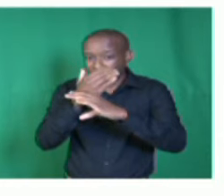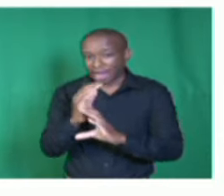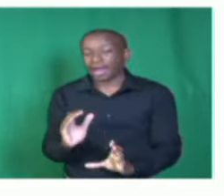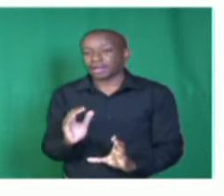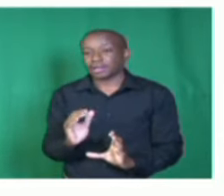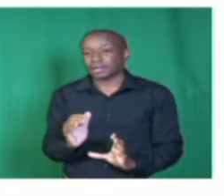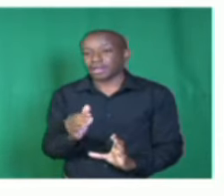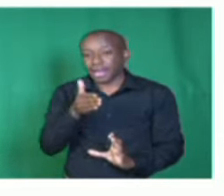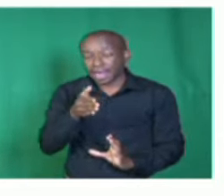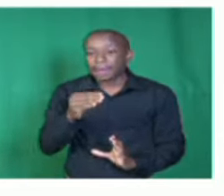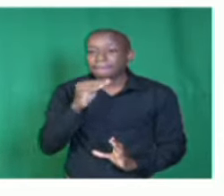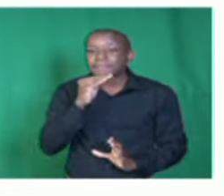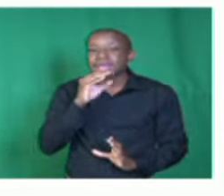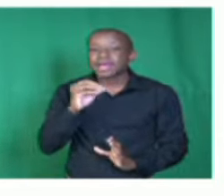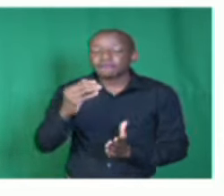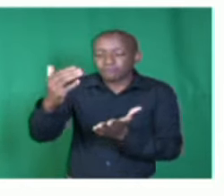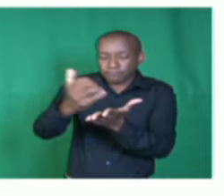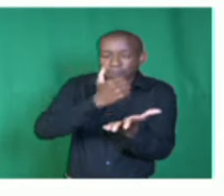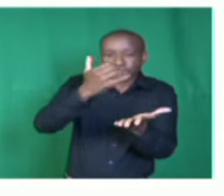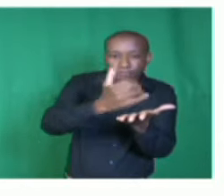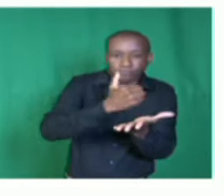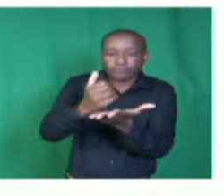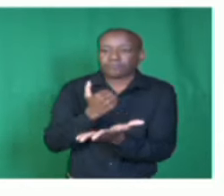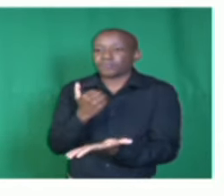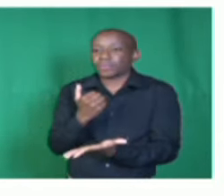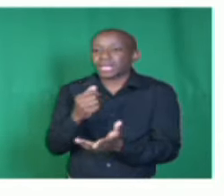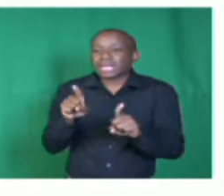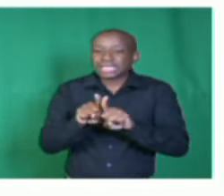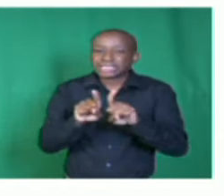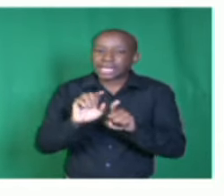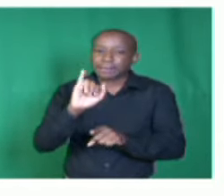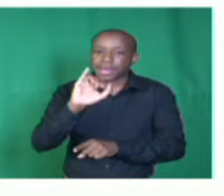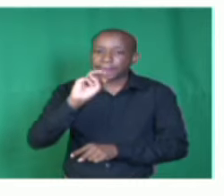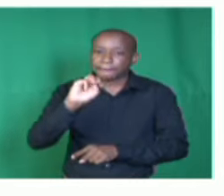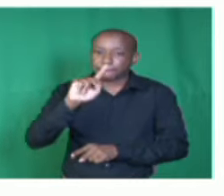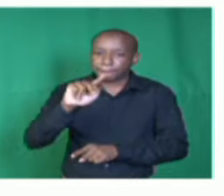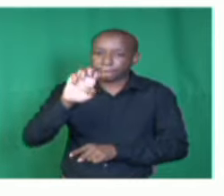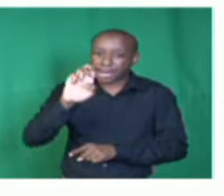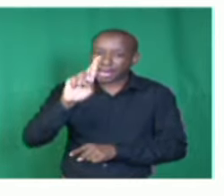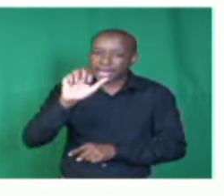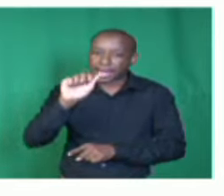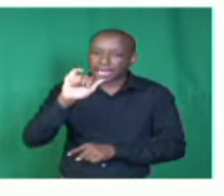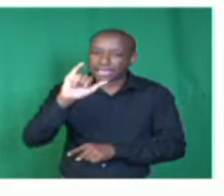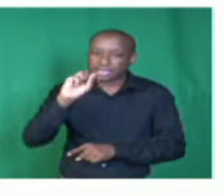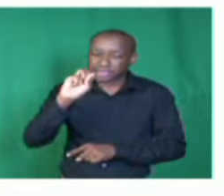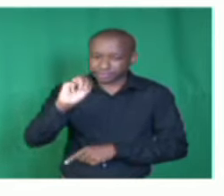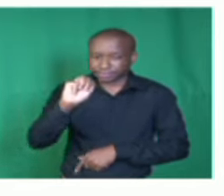Which has colonies. It is also called imperialism. Yes.